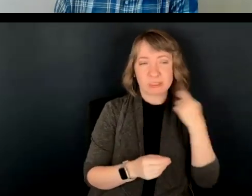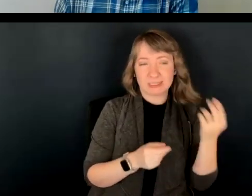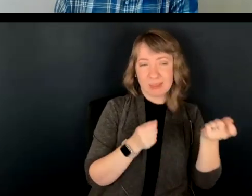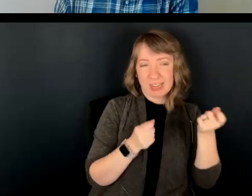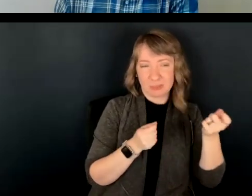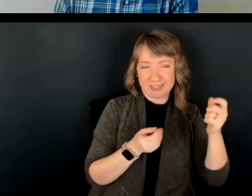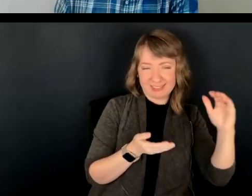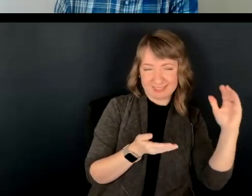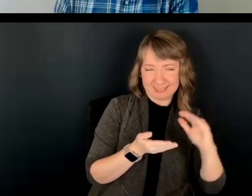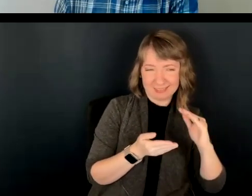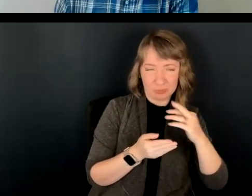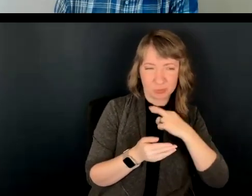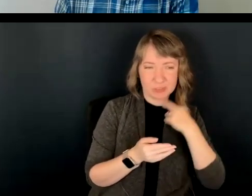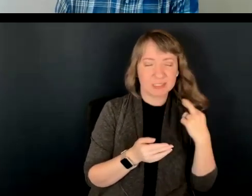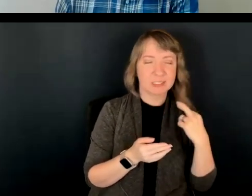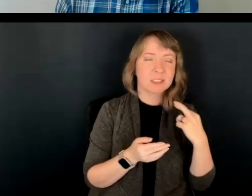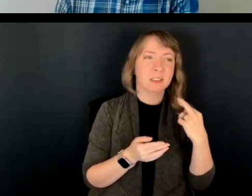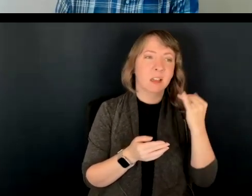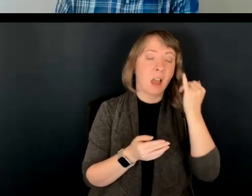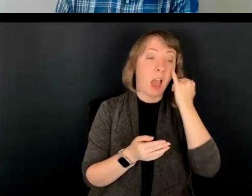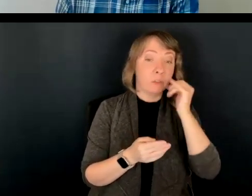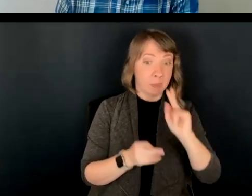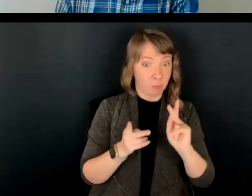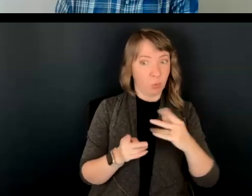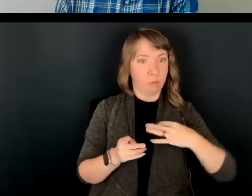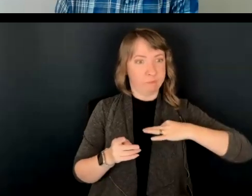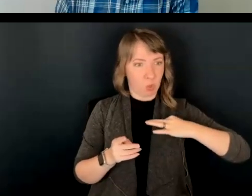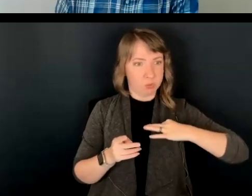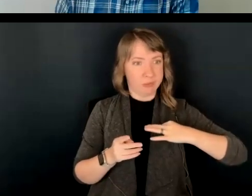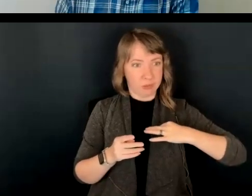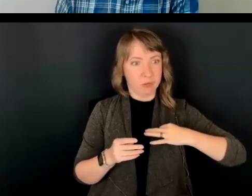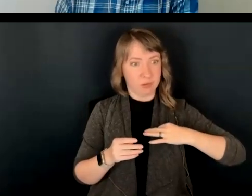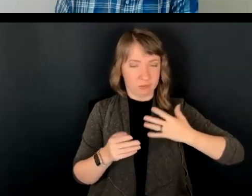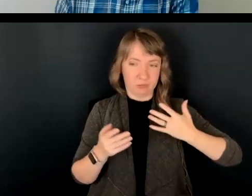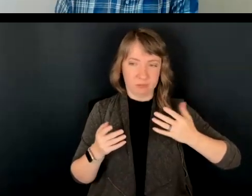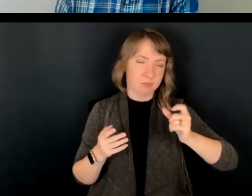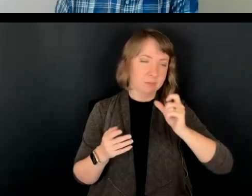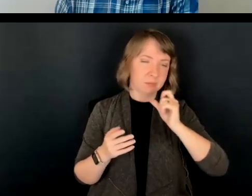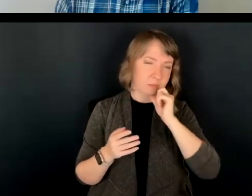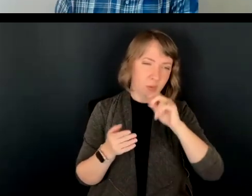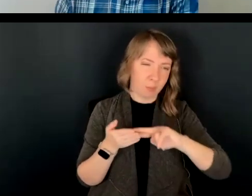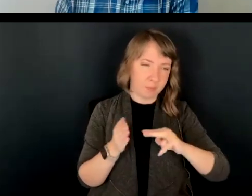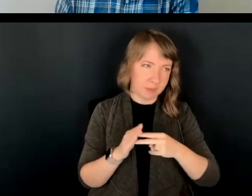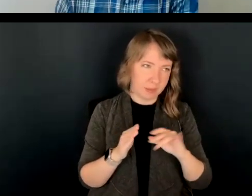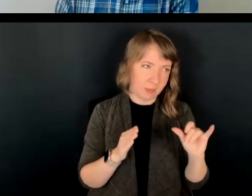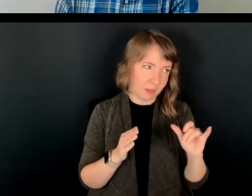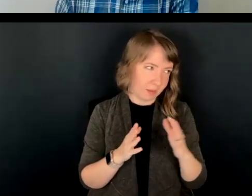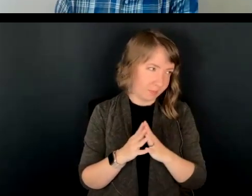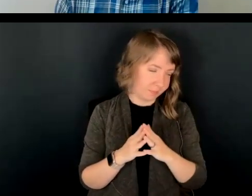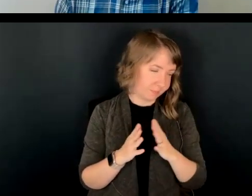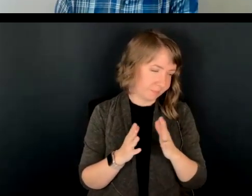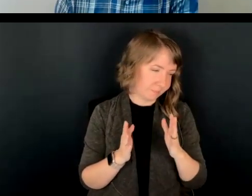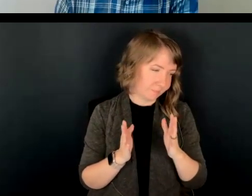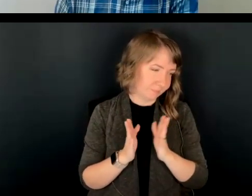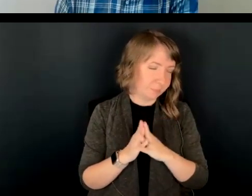if people are volunteering, like physically doing something, I'm not talking about like contributing to a meeting